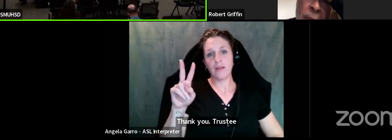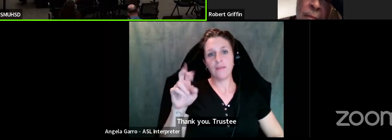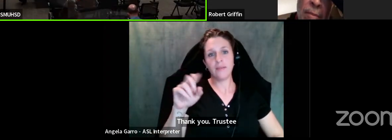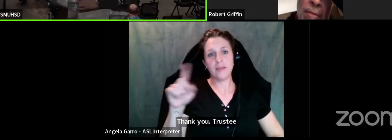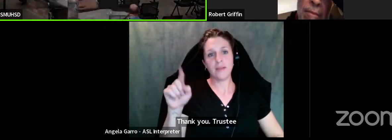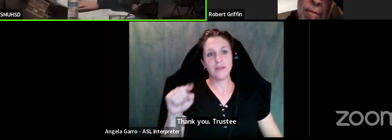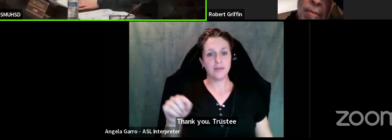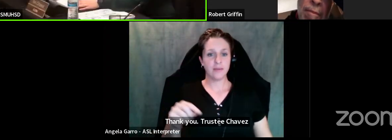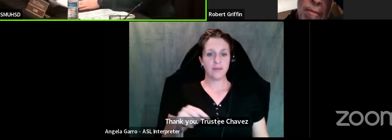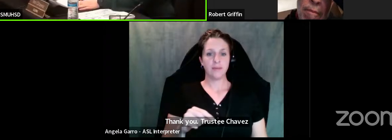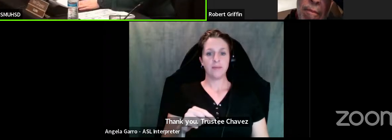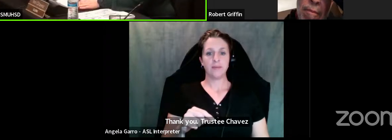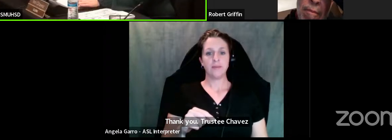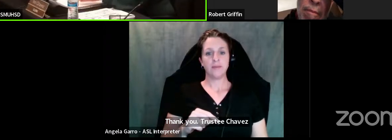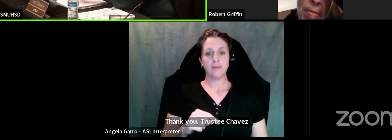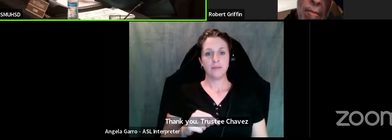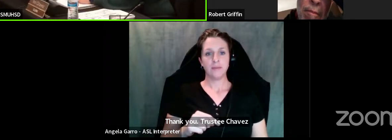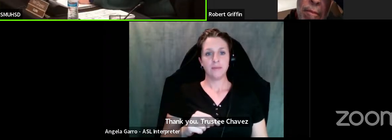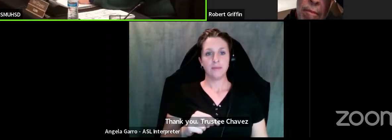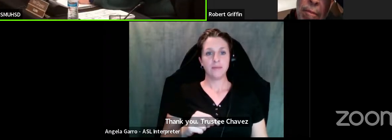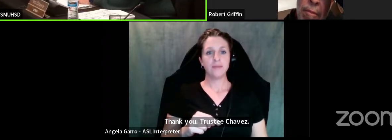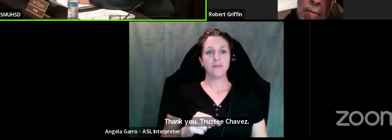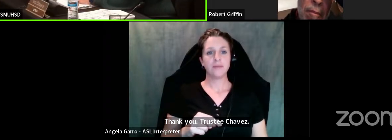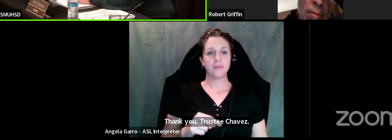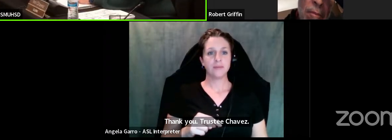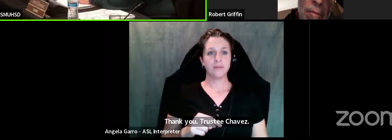I have to echo that, Trustee Griffin.